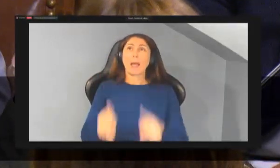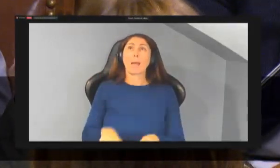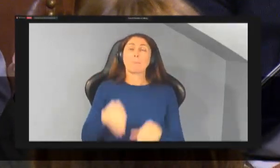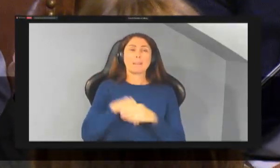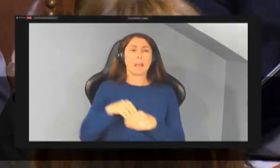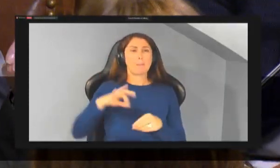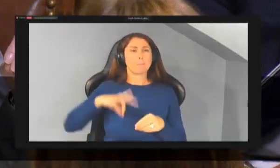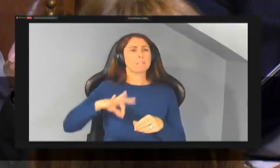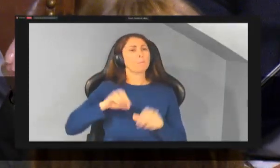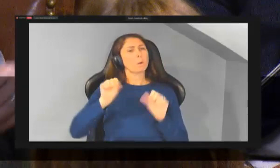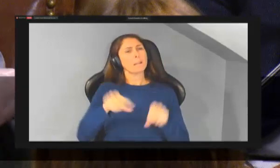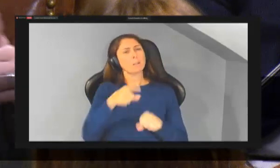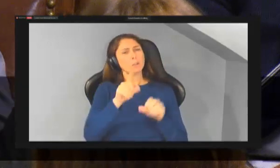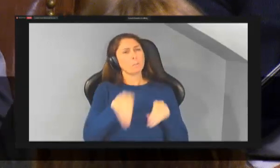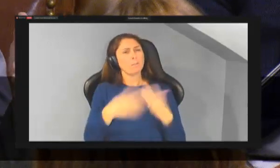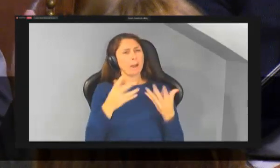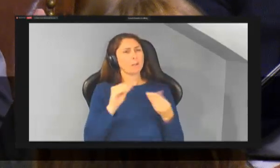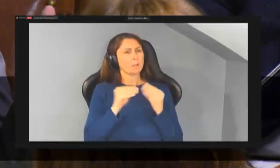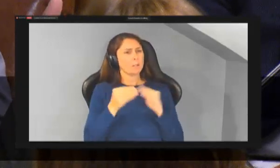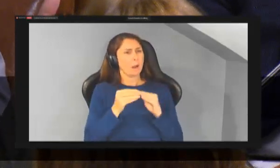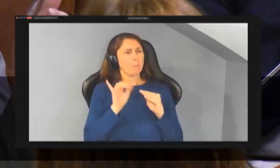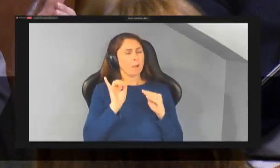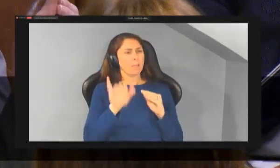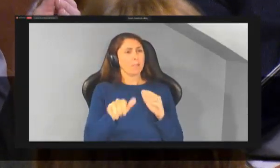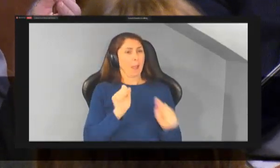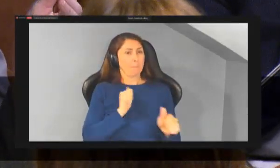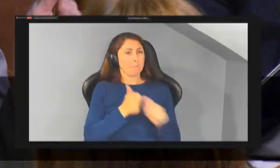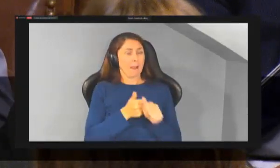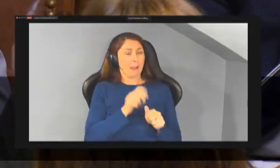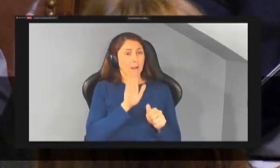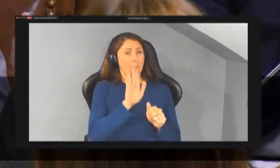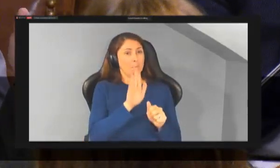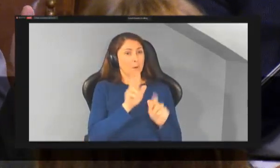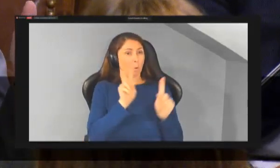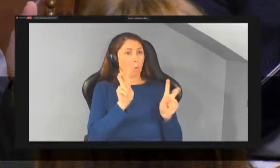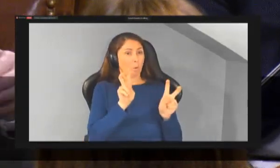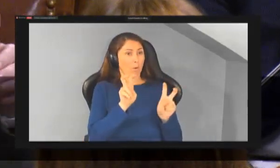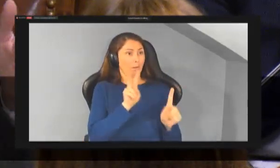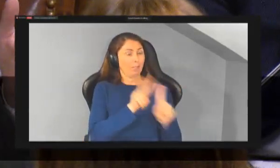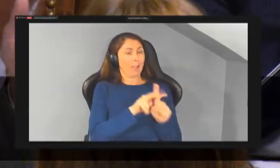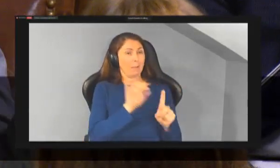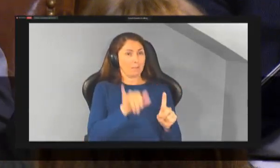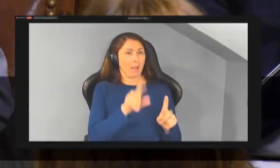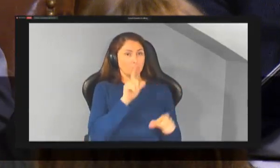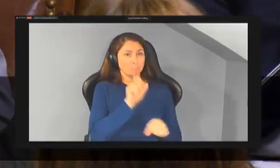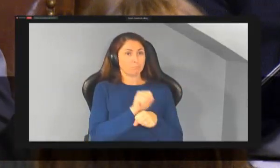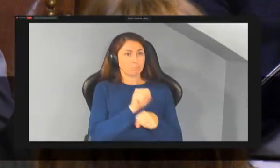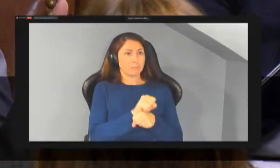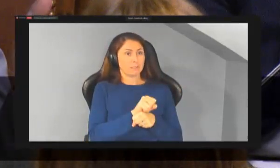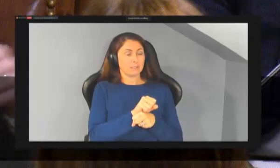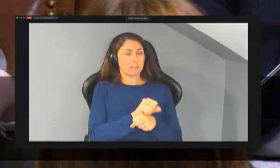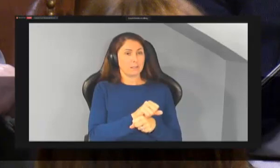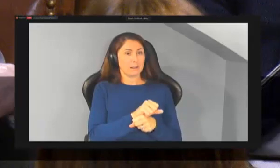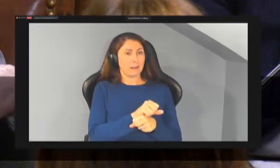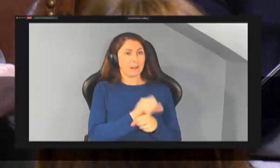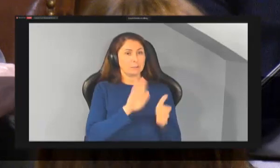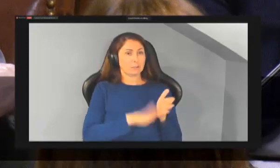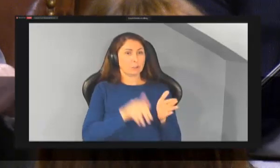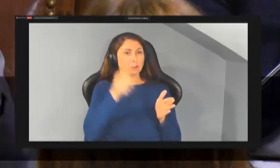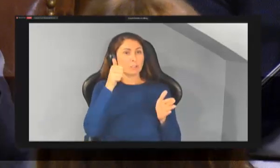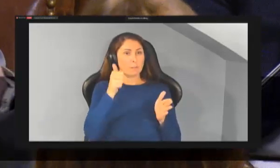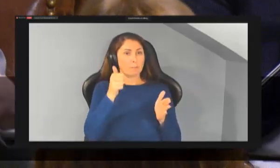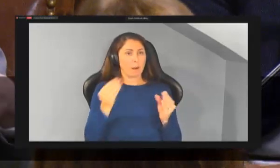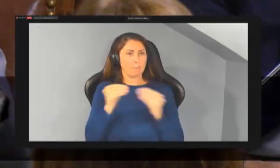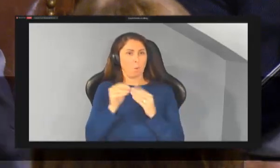us with numbers that back up your claim that it is indeed less expensive and more